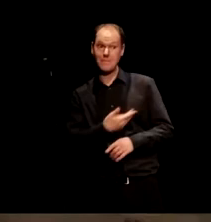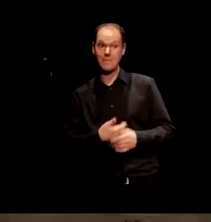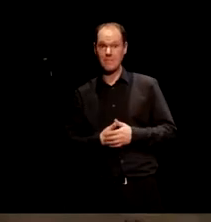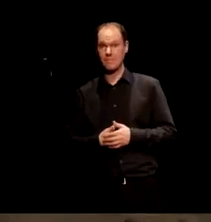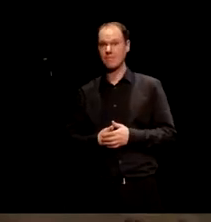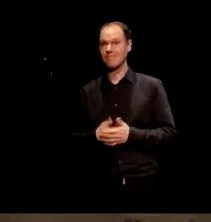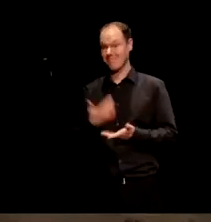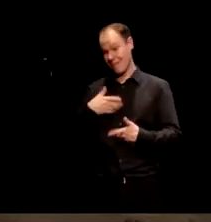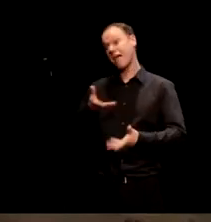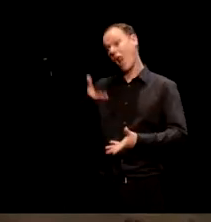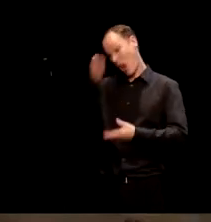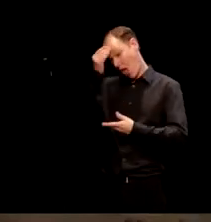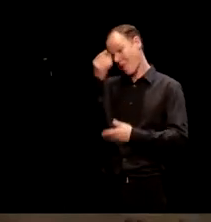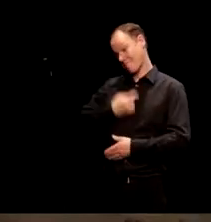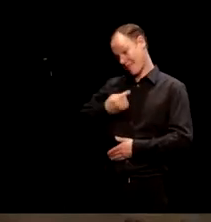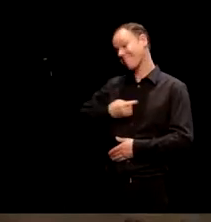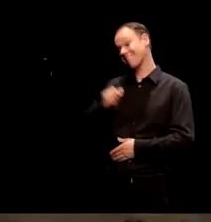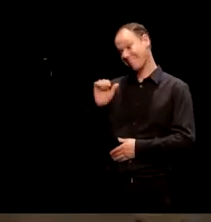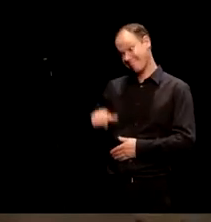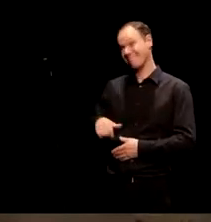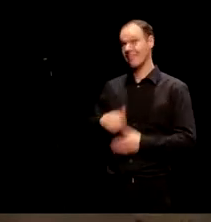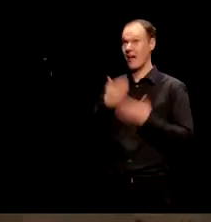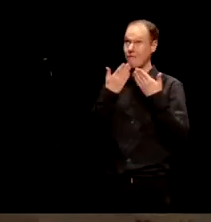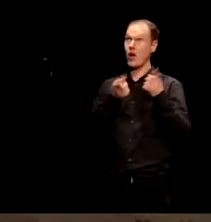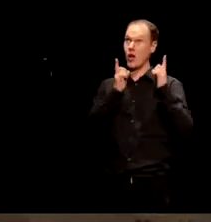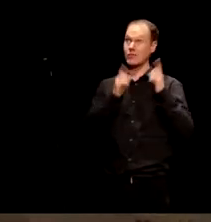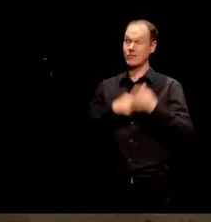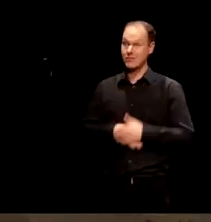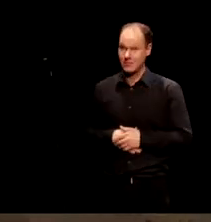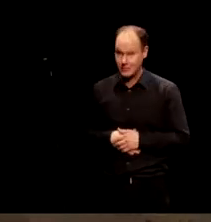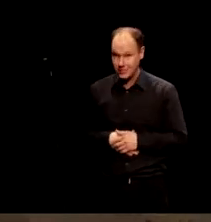Oh, I have learned my lessons, thank God.